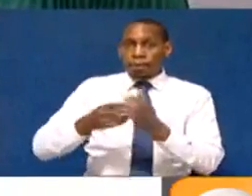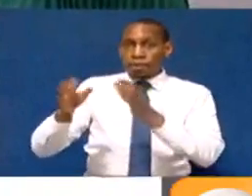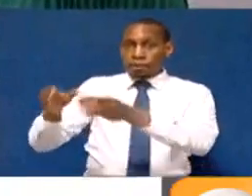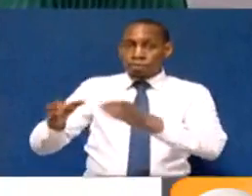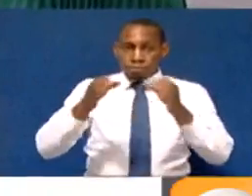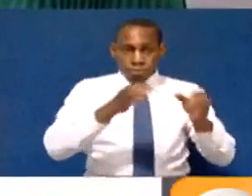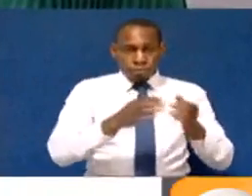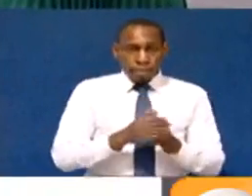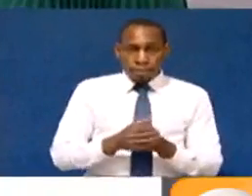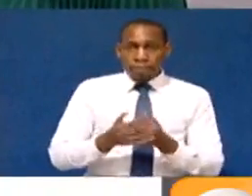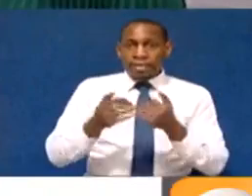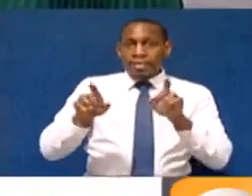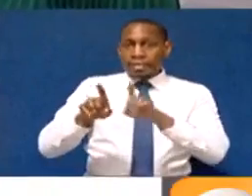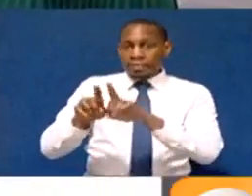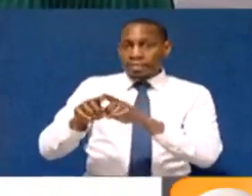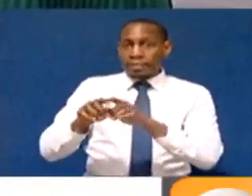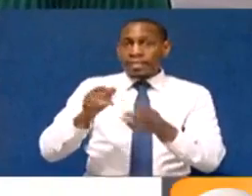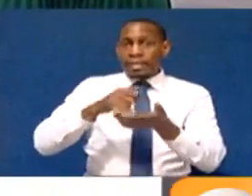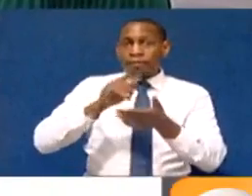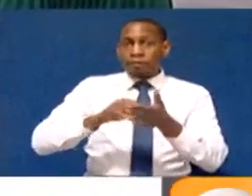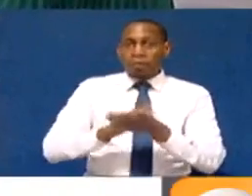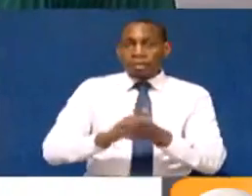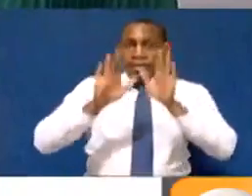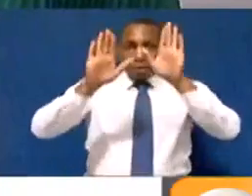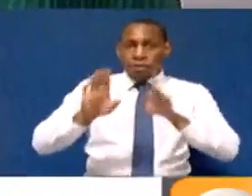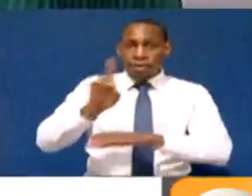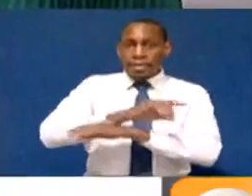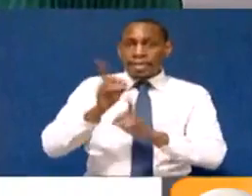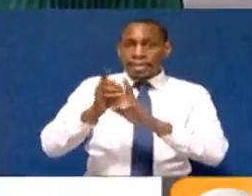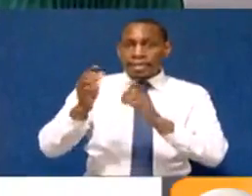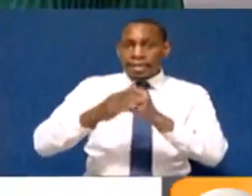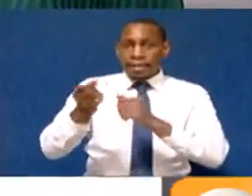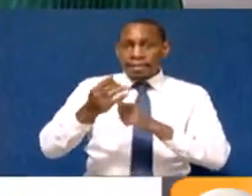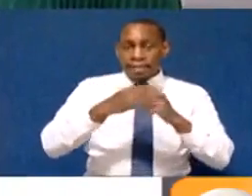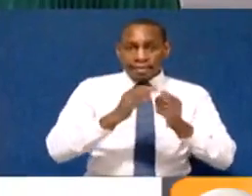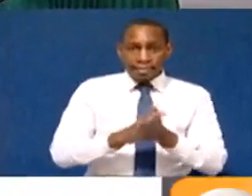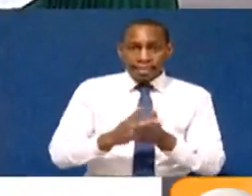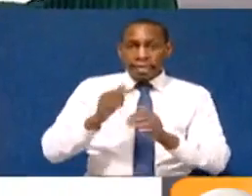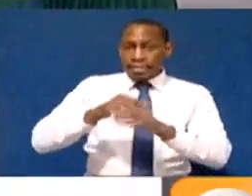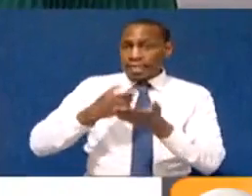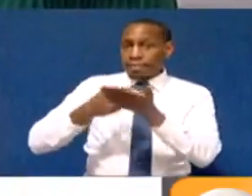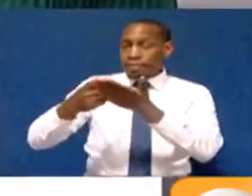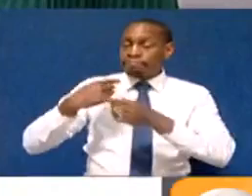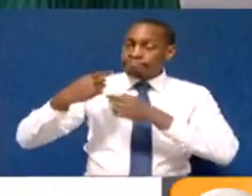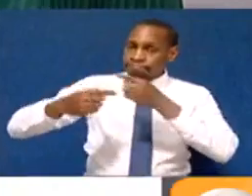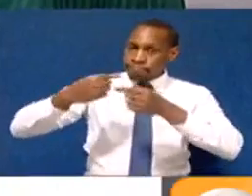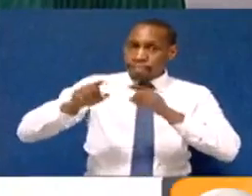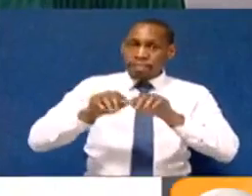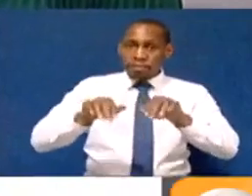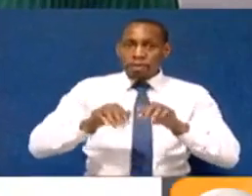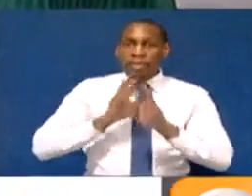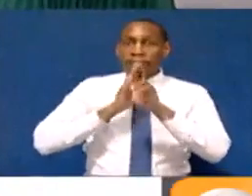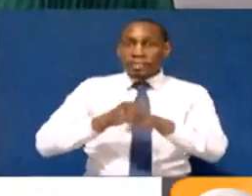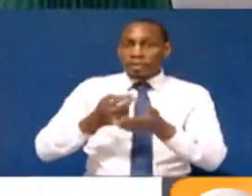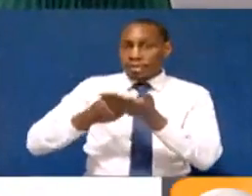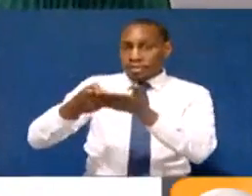sides of the divide. And it is all to do with the big day, that is the 9th of August. Now, as the debate rages on and as we await the outcome